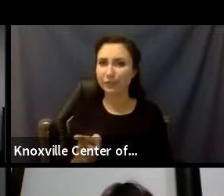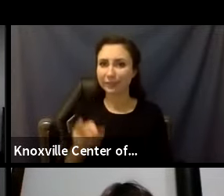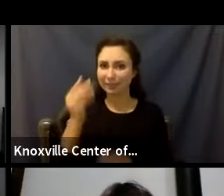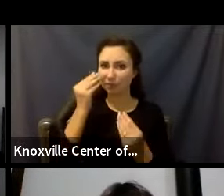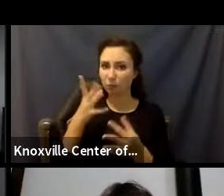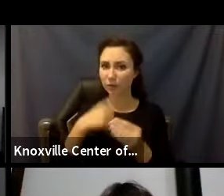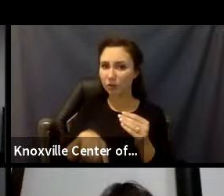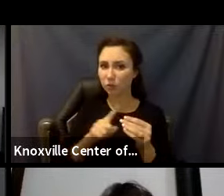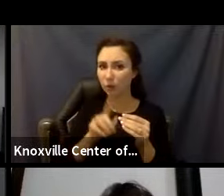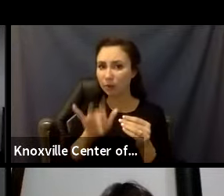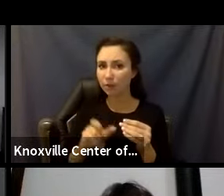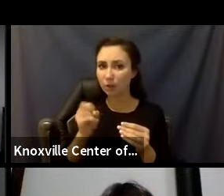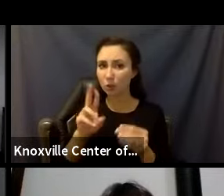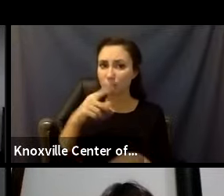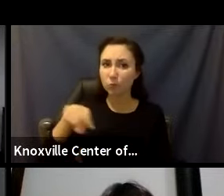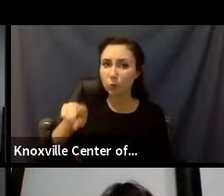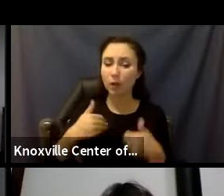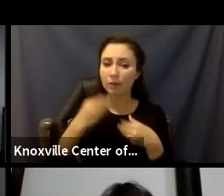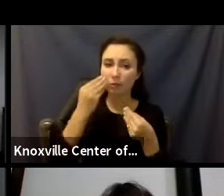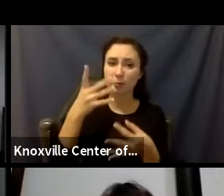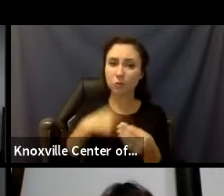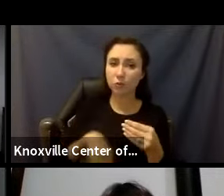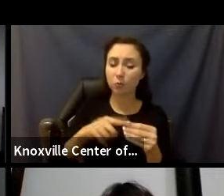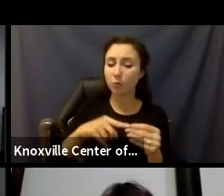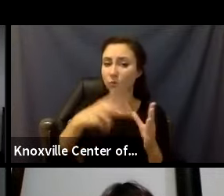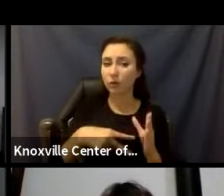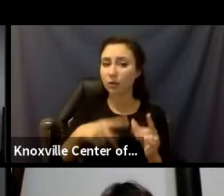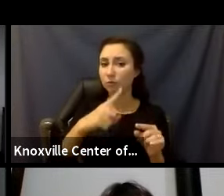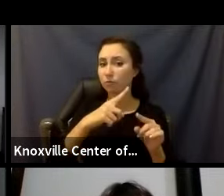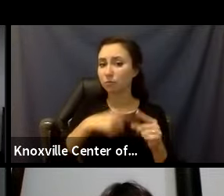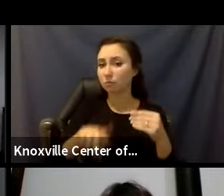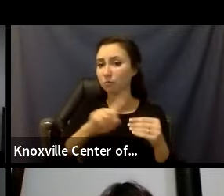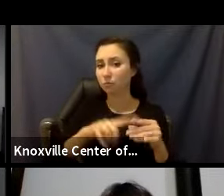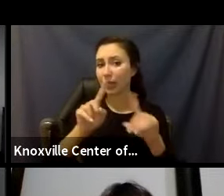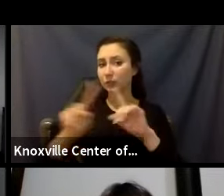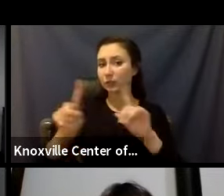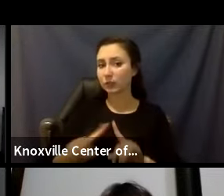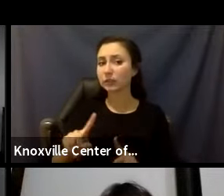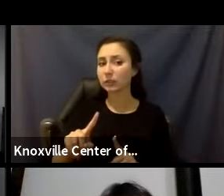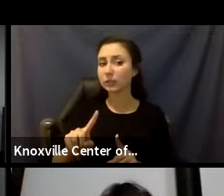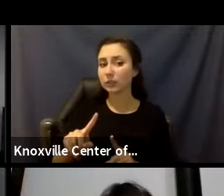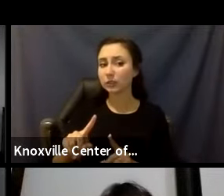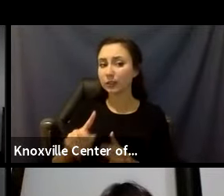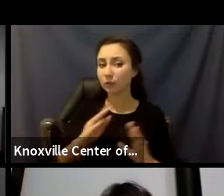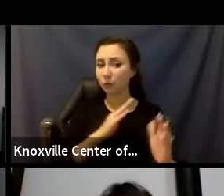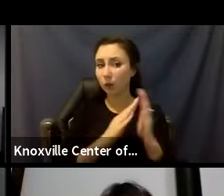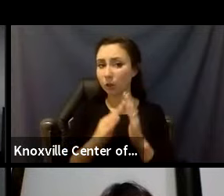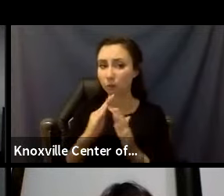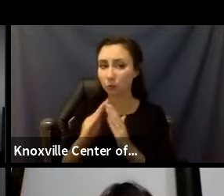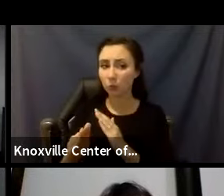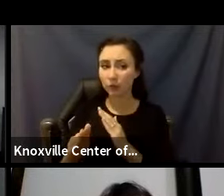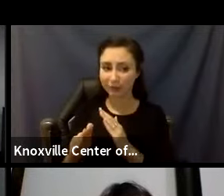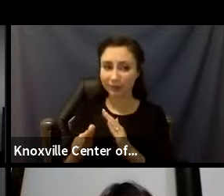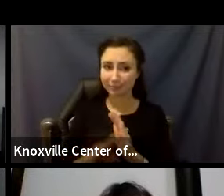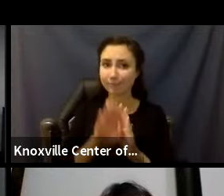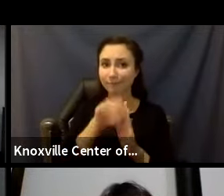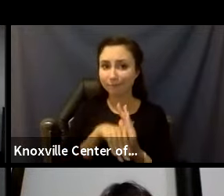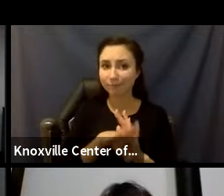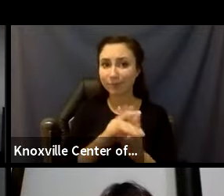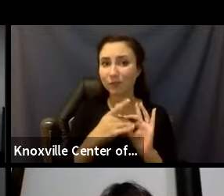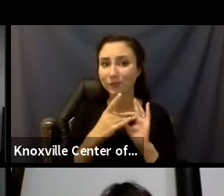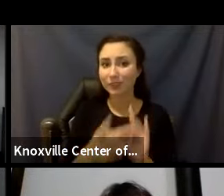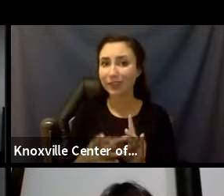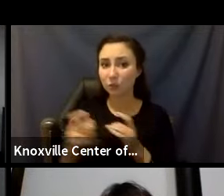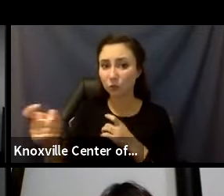information or anything they had read about other communities where things were going up and down in terms of regulations, and it was